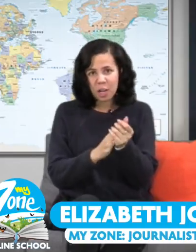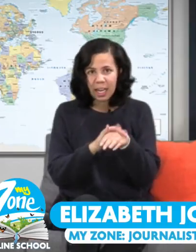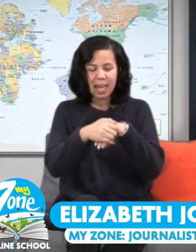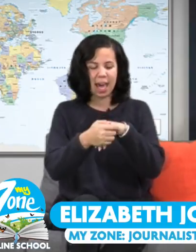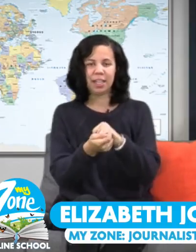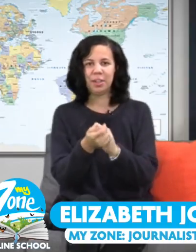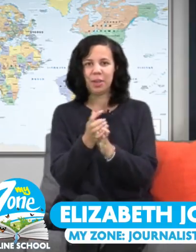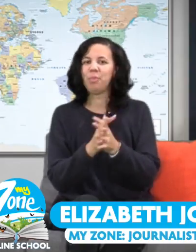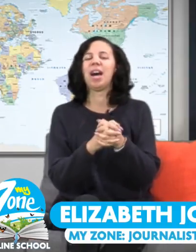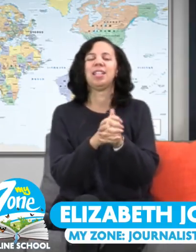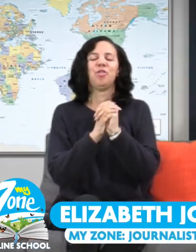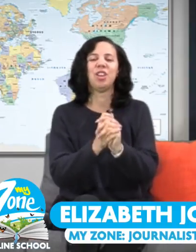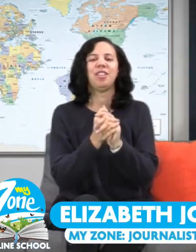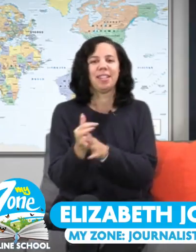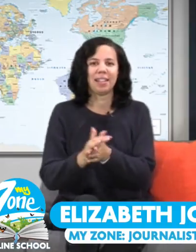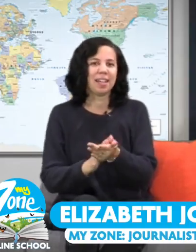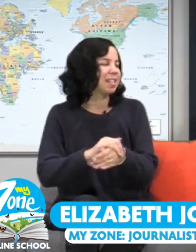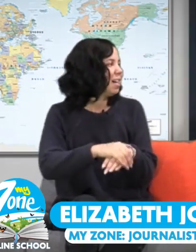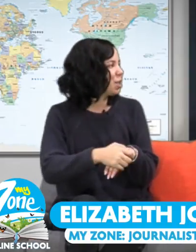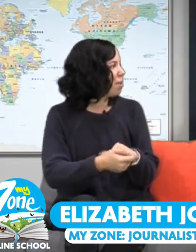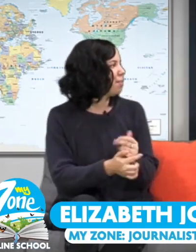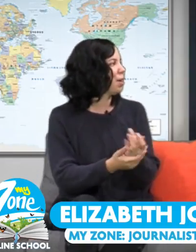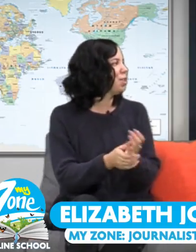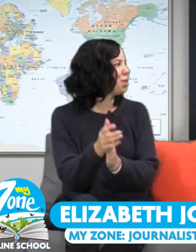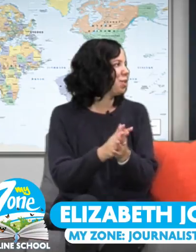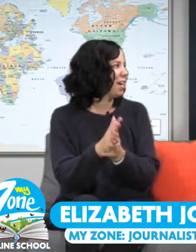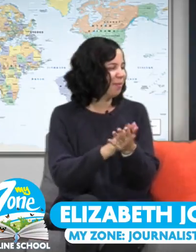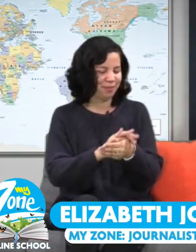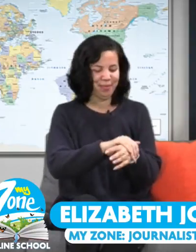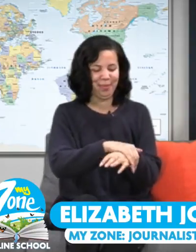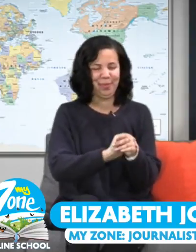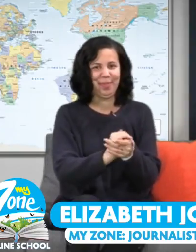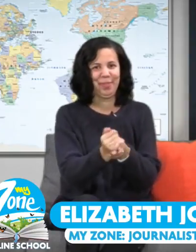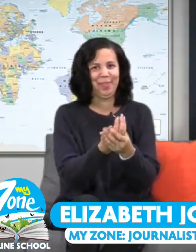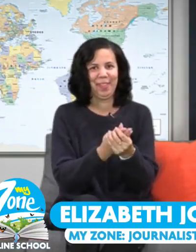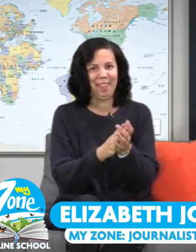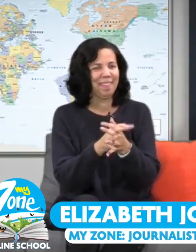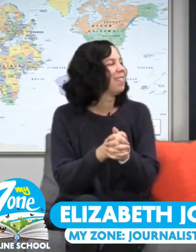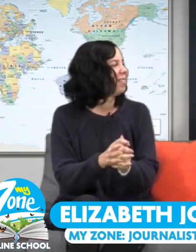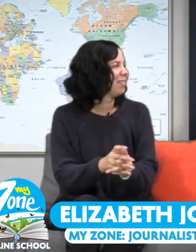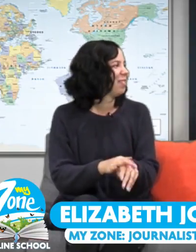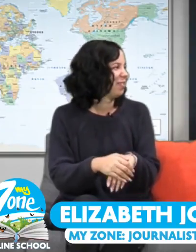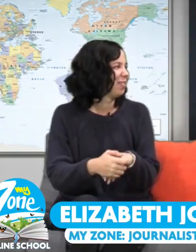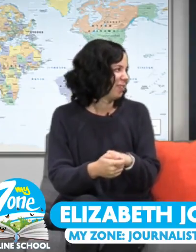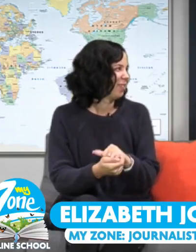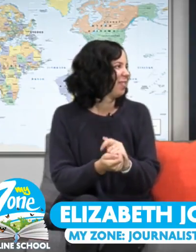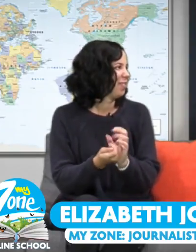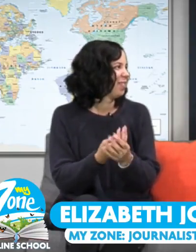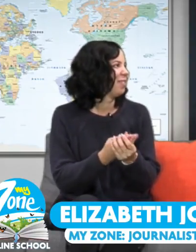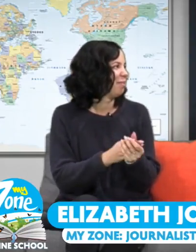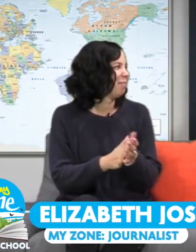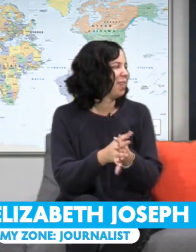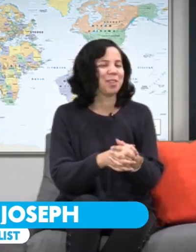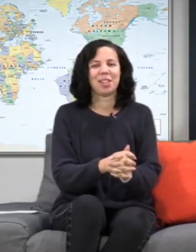mask on and you keep your hands very sanitized so ma'am how are you doing today good morning i'm i'm very